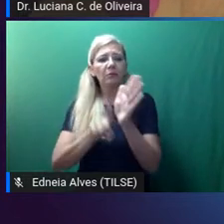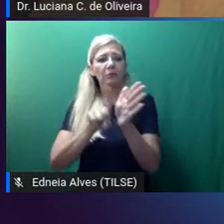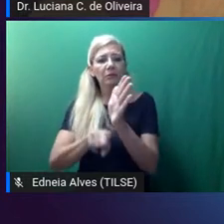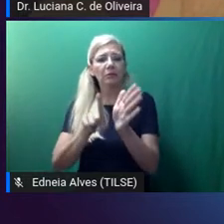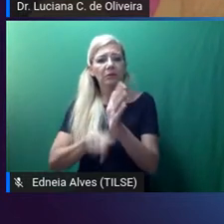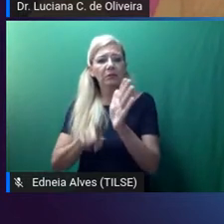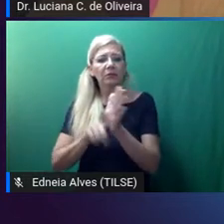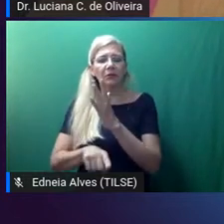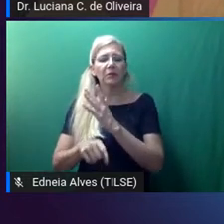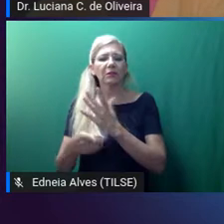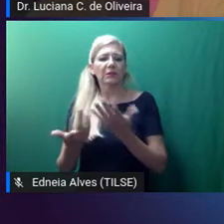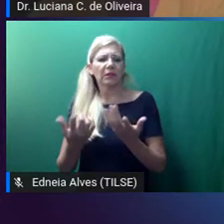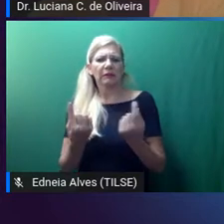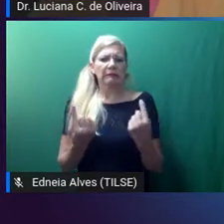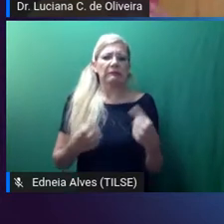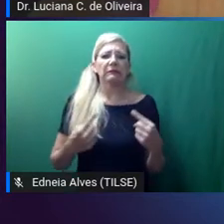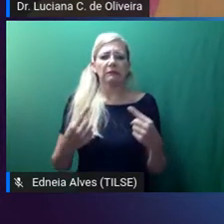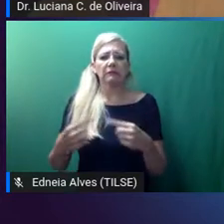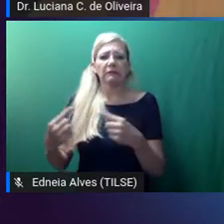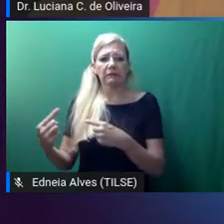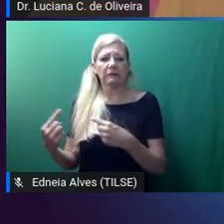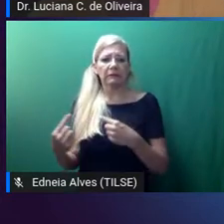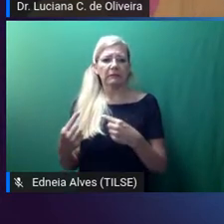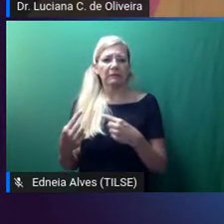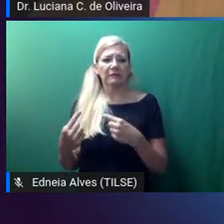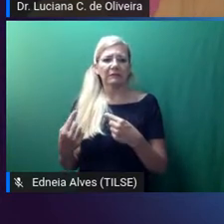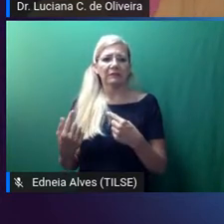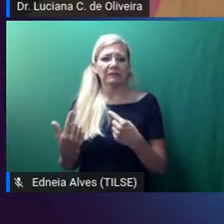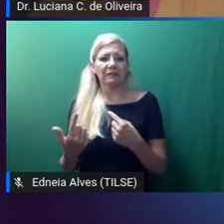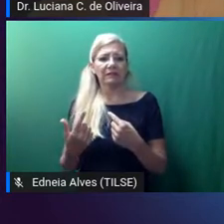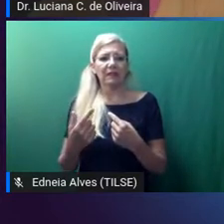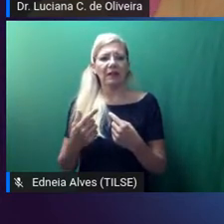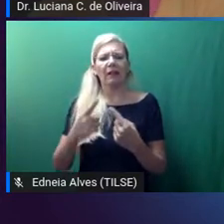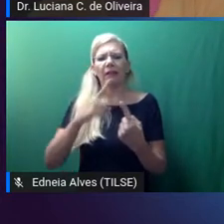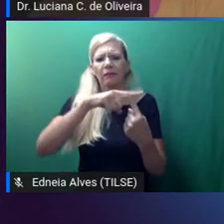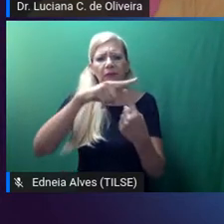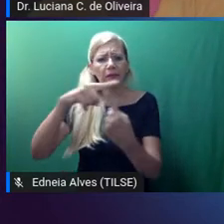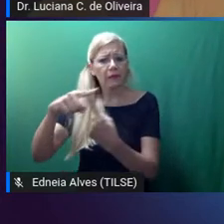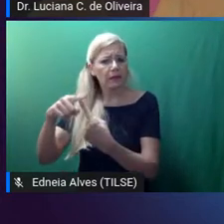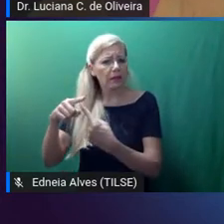critically examining the kinds of curriculum materials that we have.